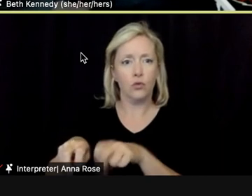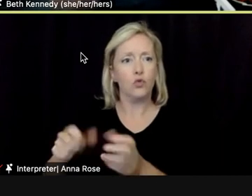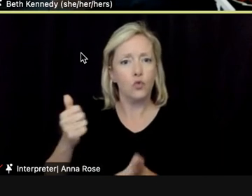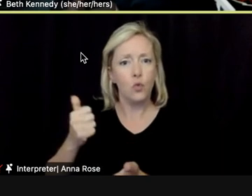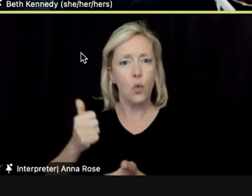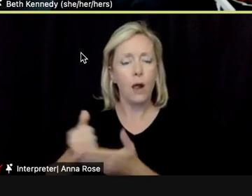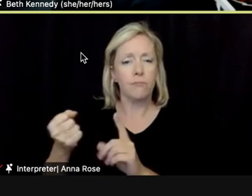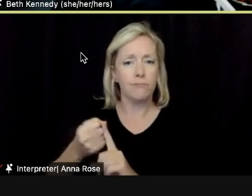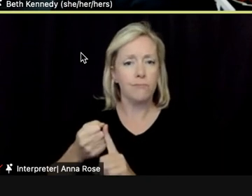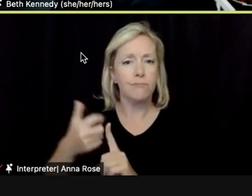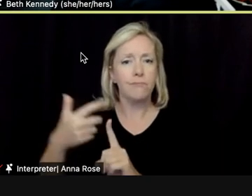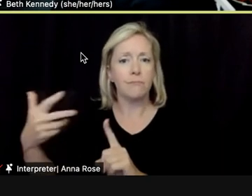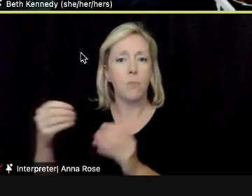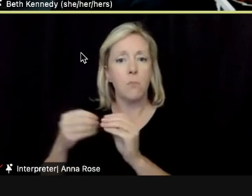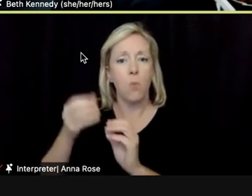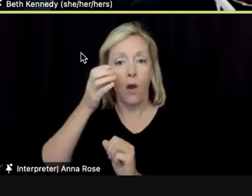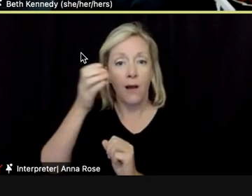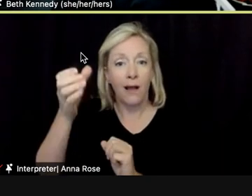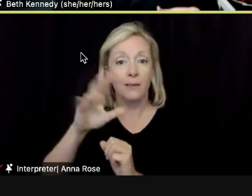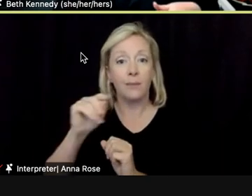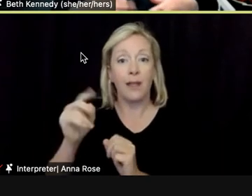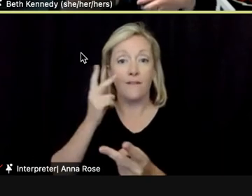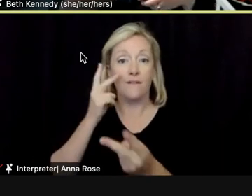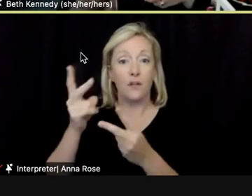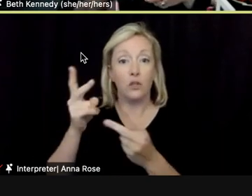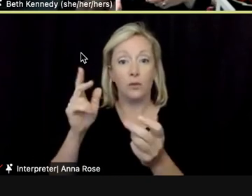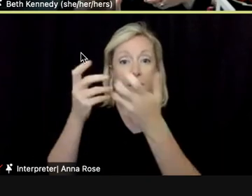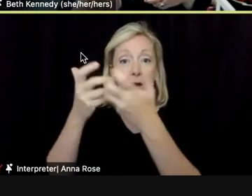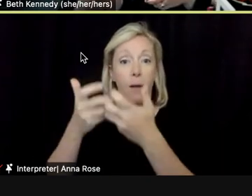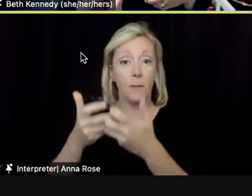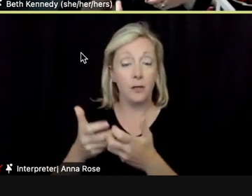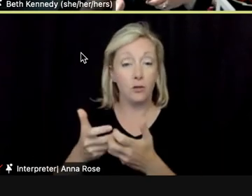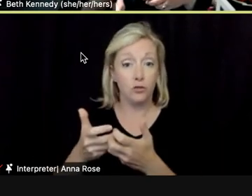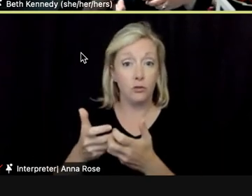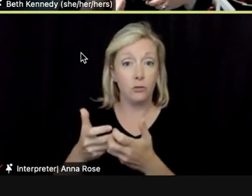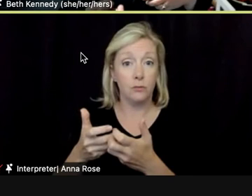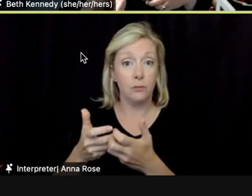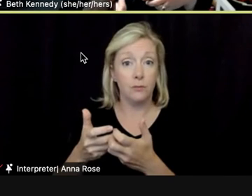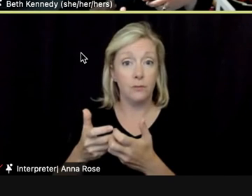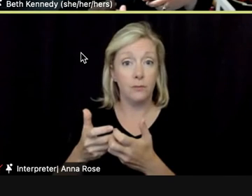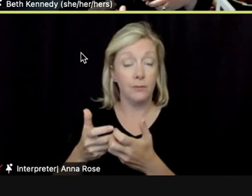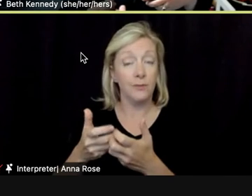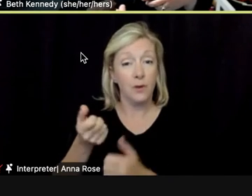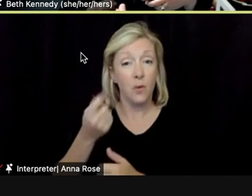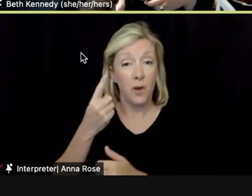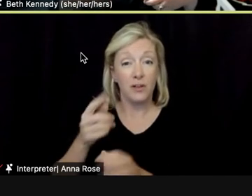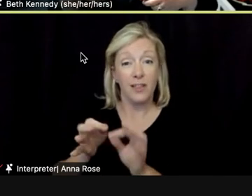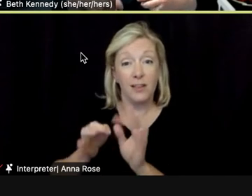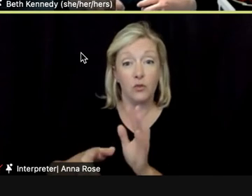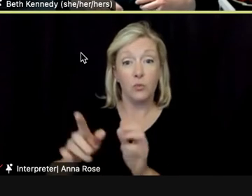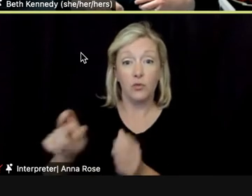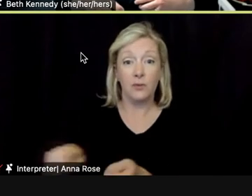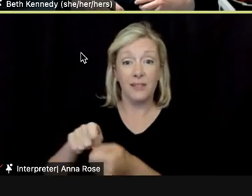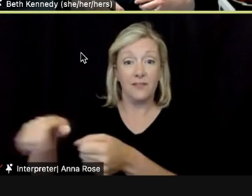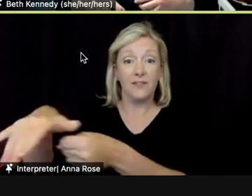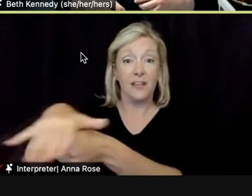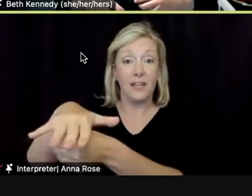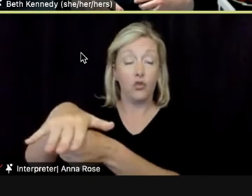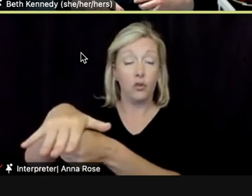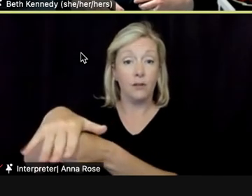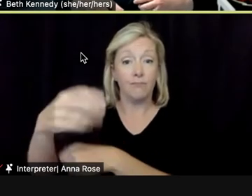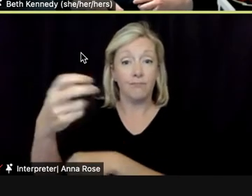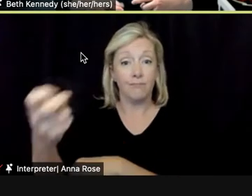concepts and to make visual adaptations. So the interpreter needs to be in a very set specific space, and then the intervener